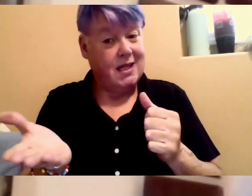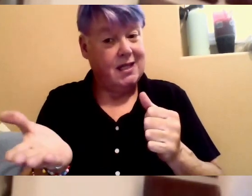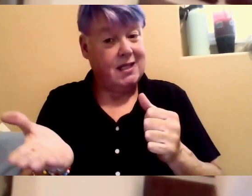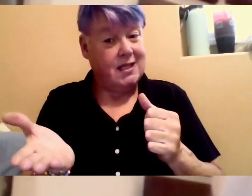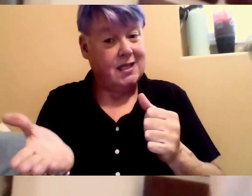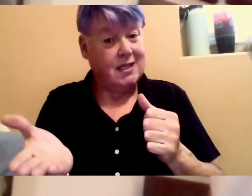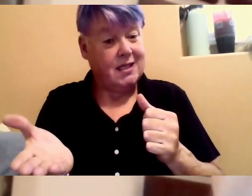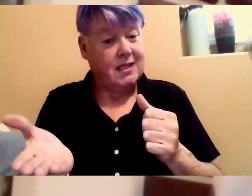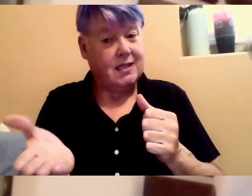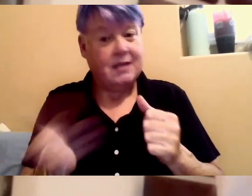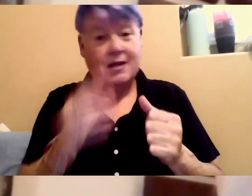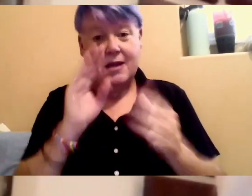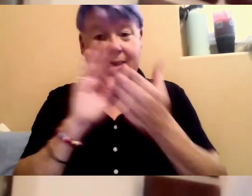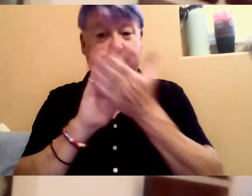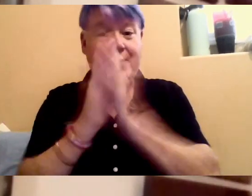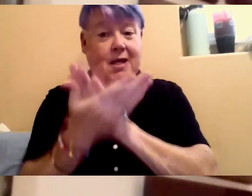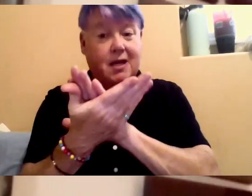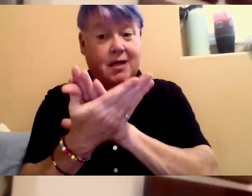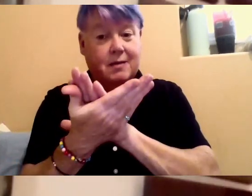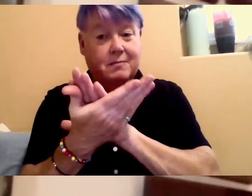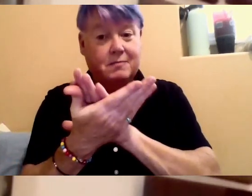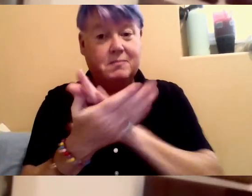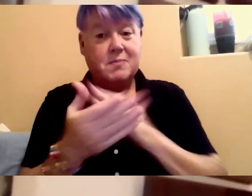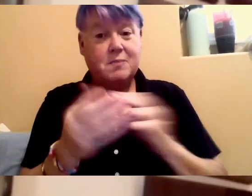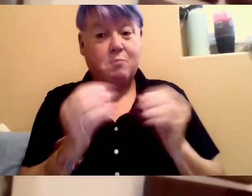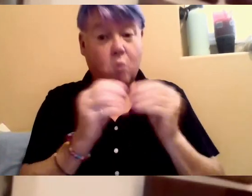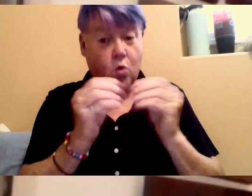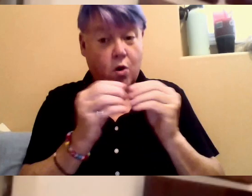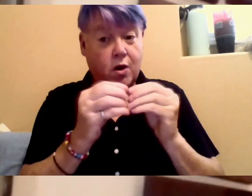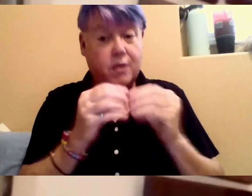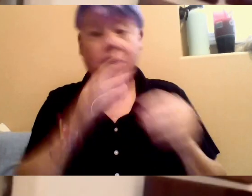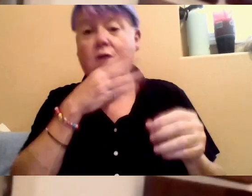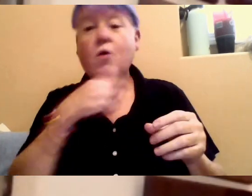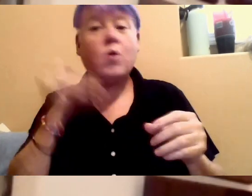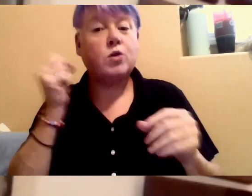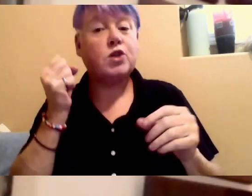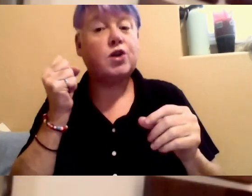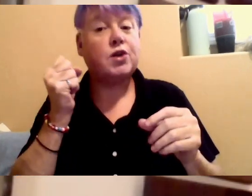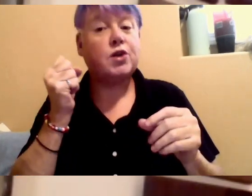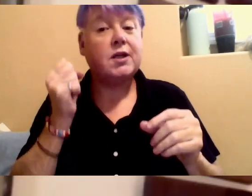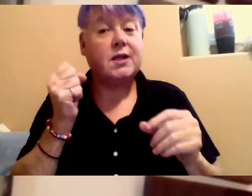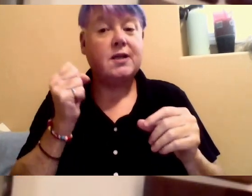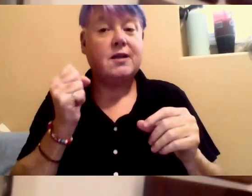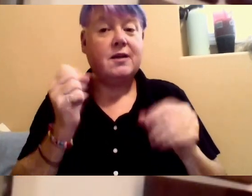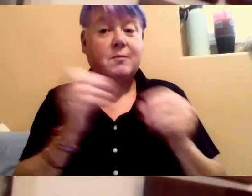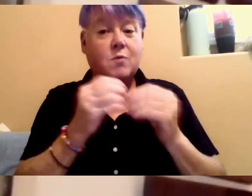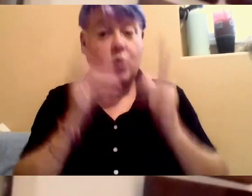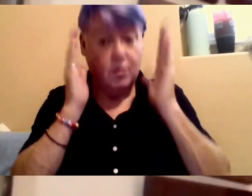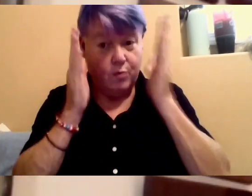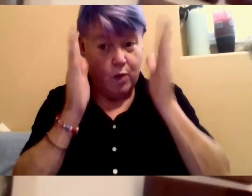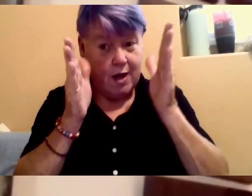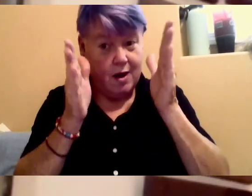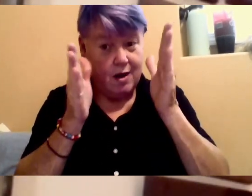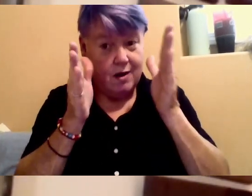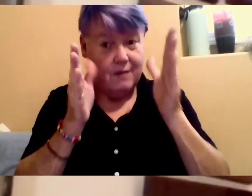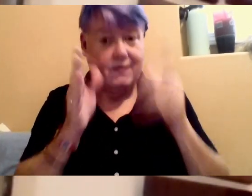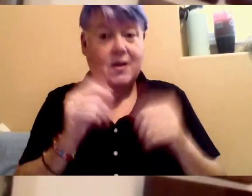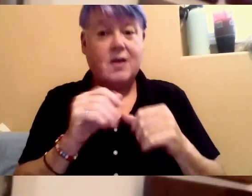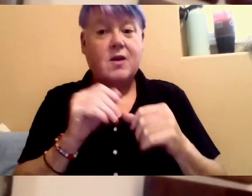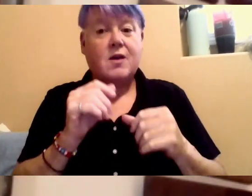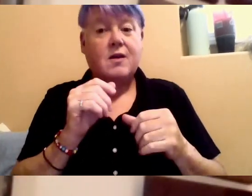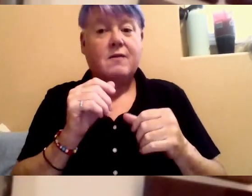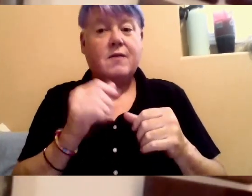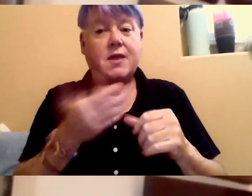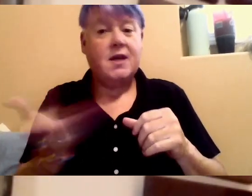it becomes more pronounced the older you get. You become more aware of your roots, if you like.